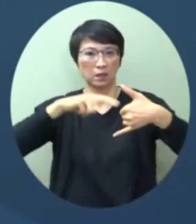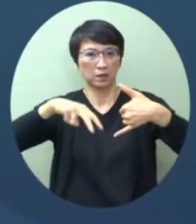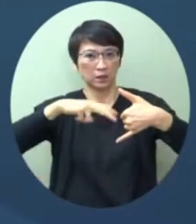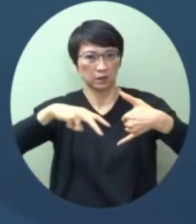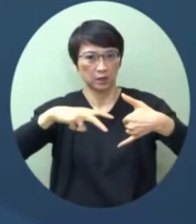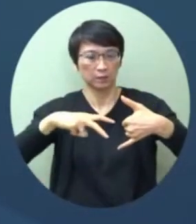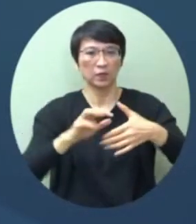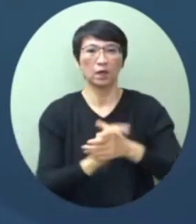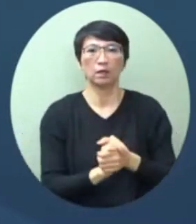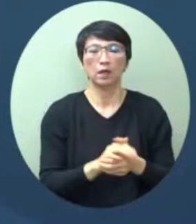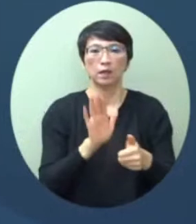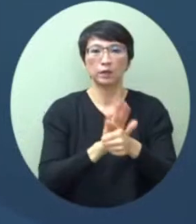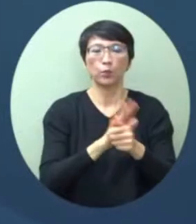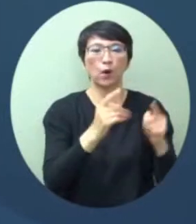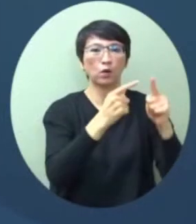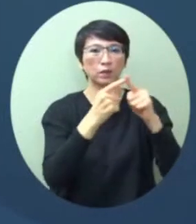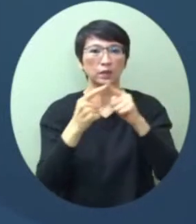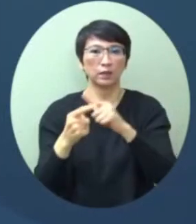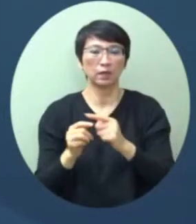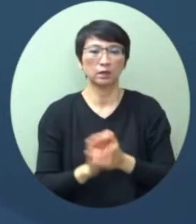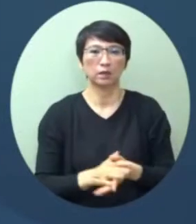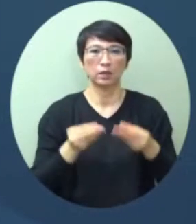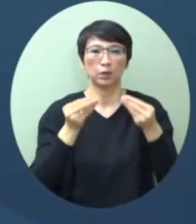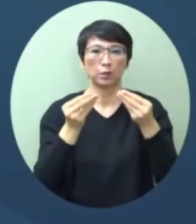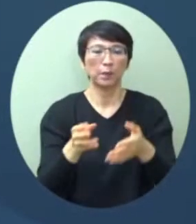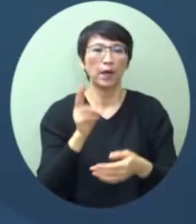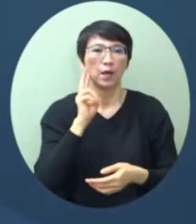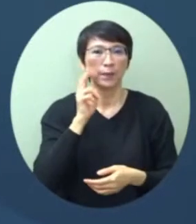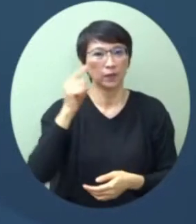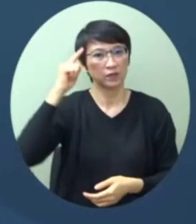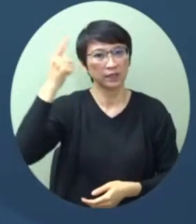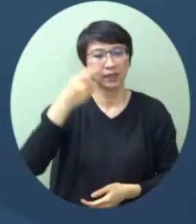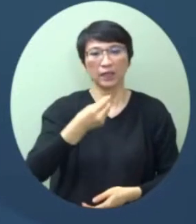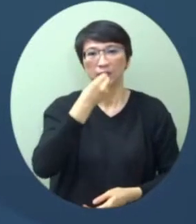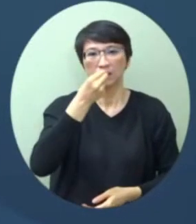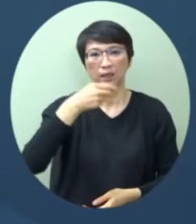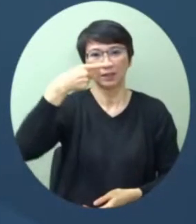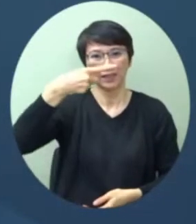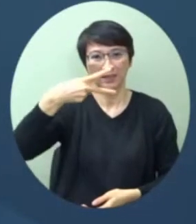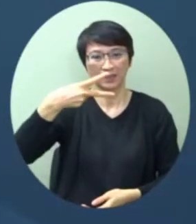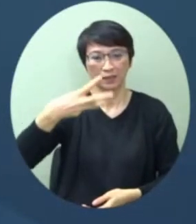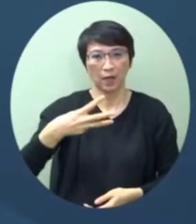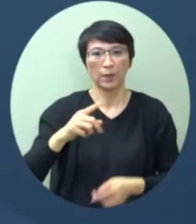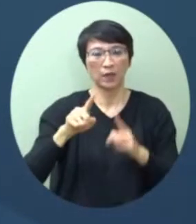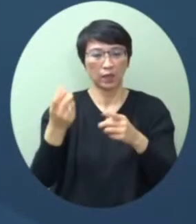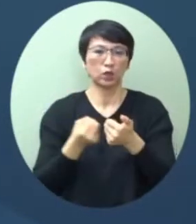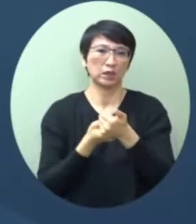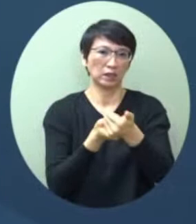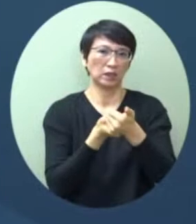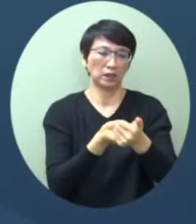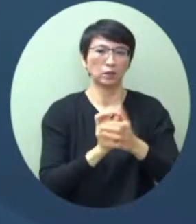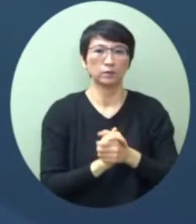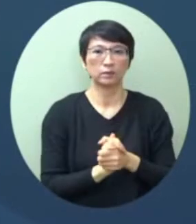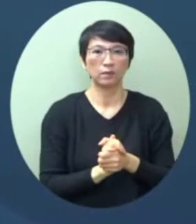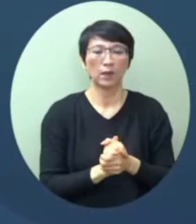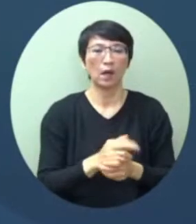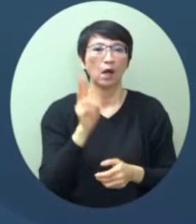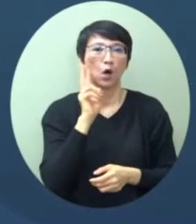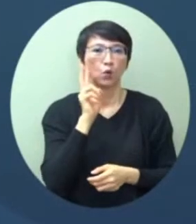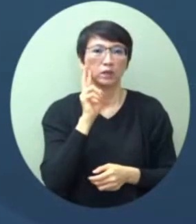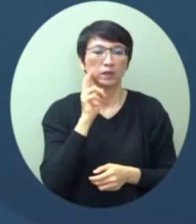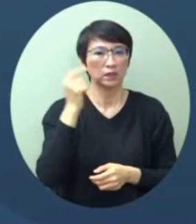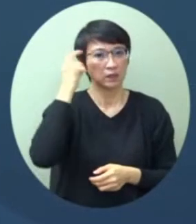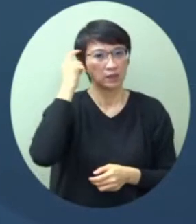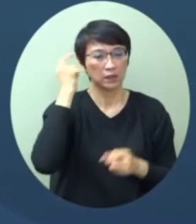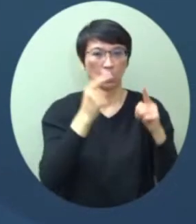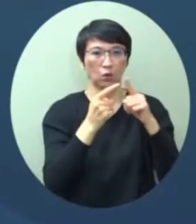can last from 1 to 7 days. And during the period, we have to provide 3 meals and other support to